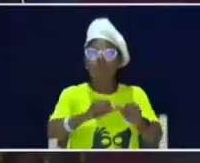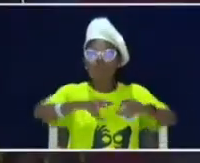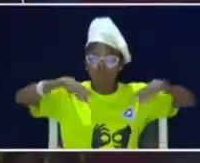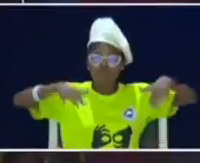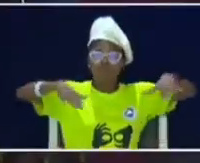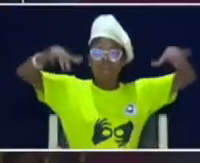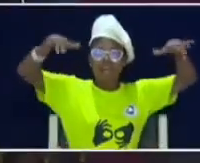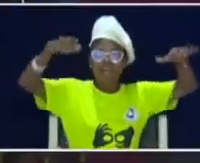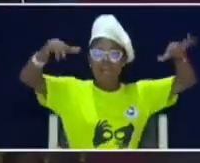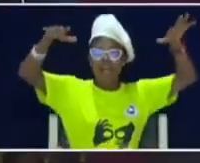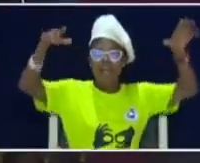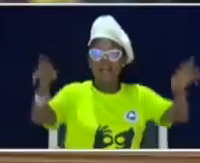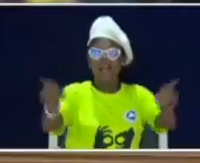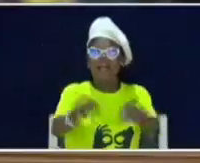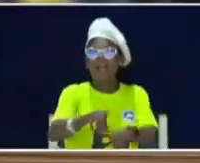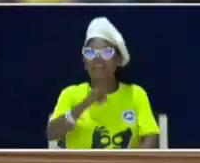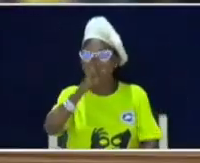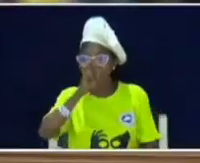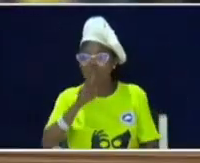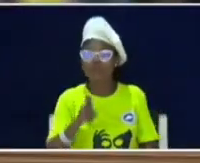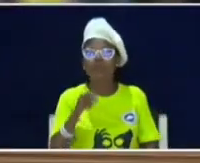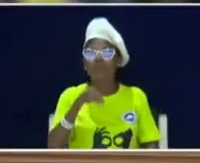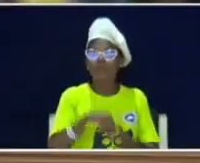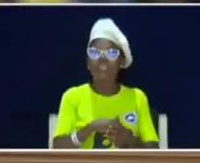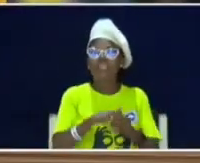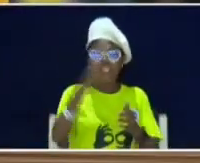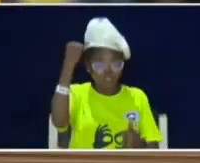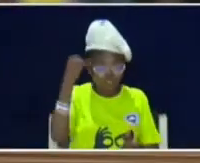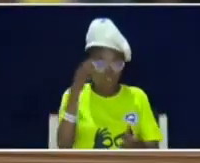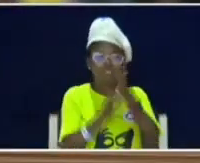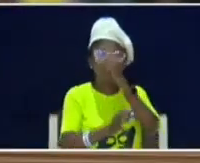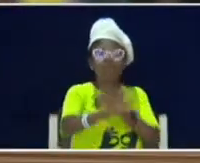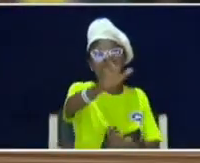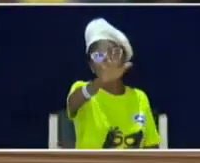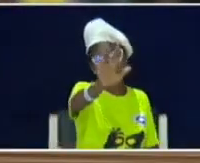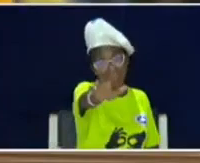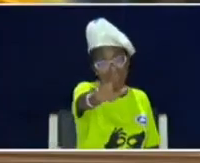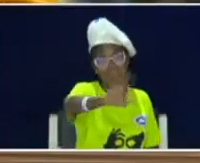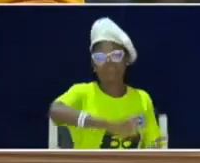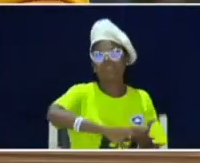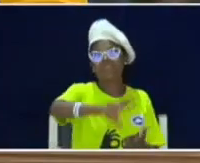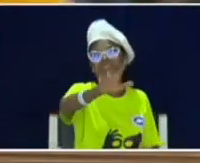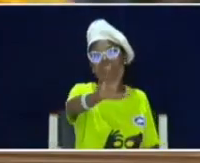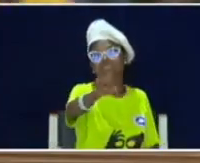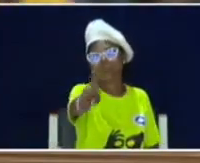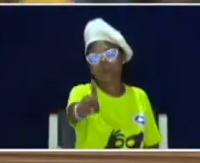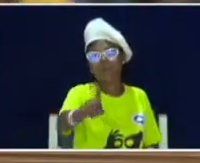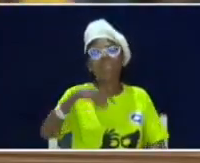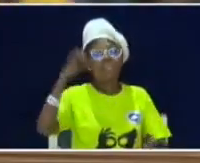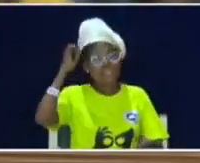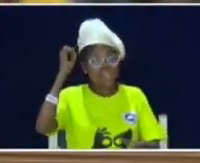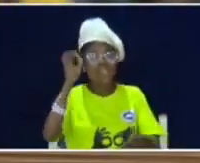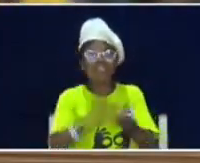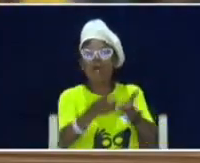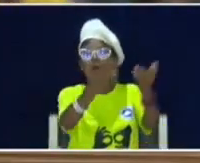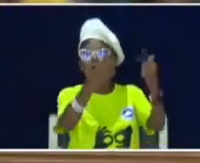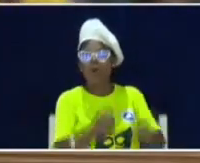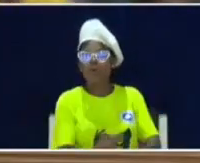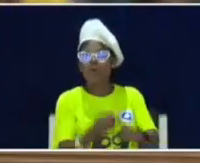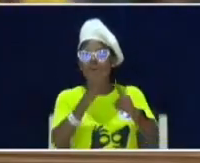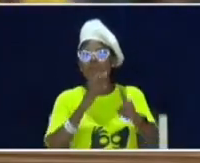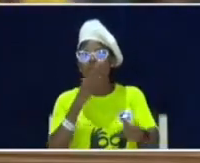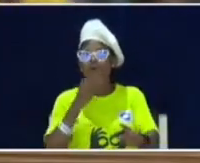Jesus. Because it is written in John chapter 3 verse 31 that he that cometh from above is above